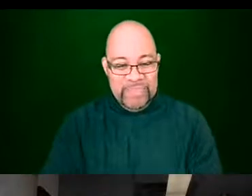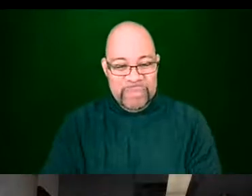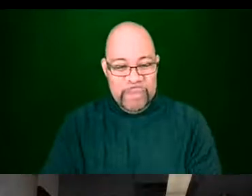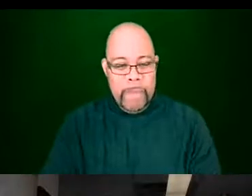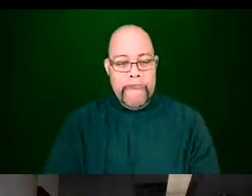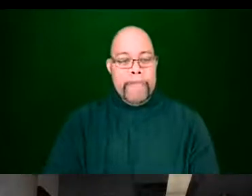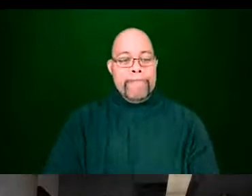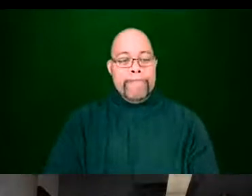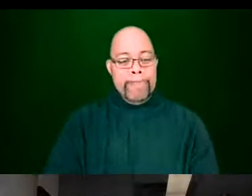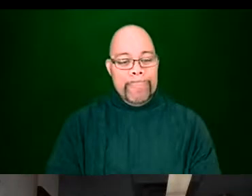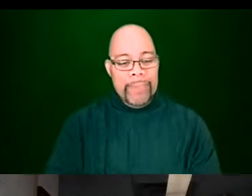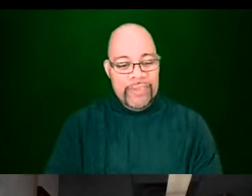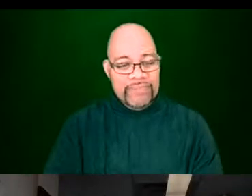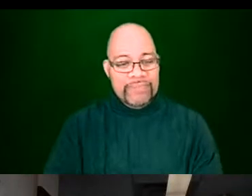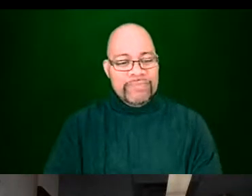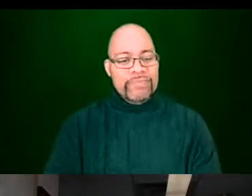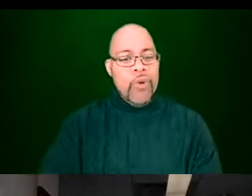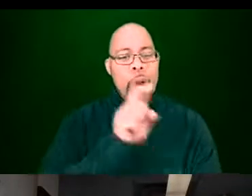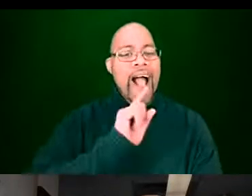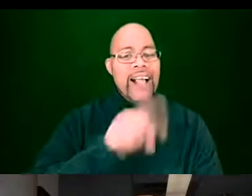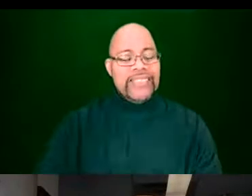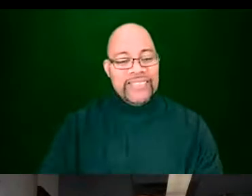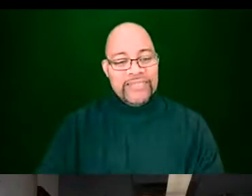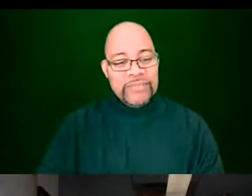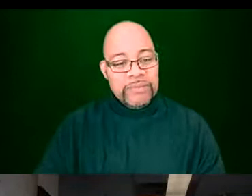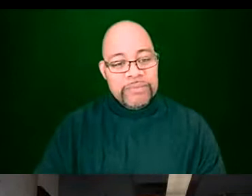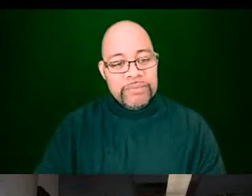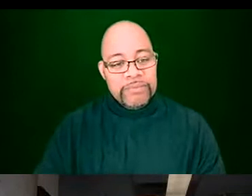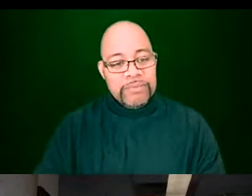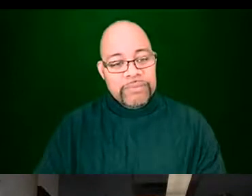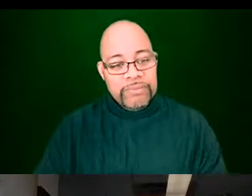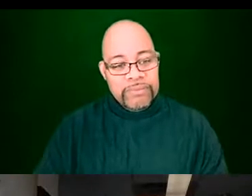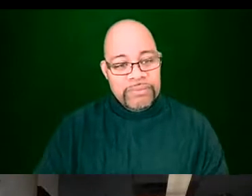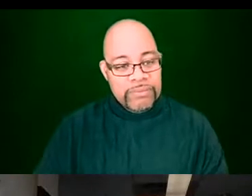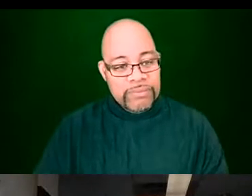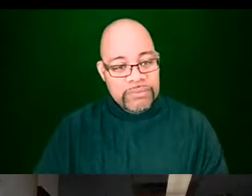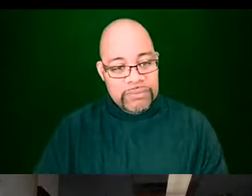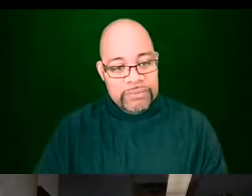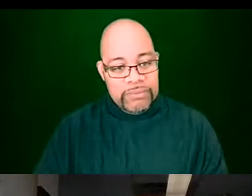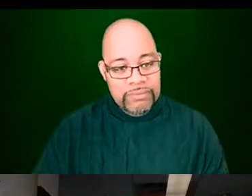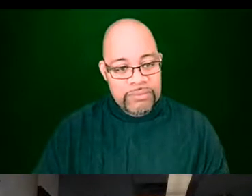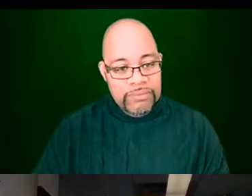Go ahead, Bubba, ask your question. Is it true that seahorses,